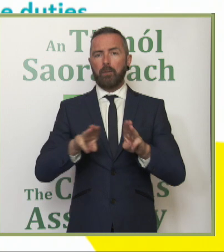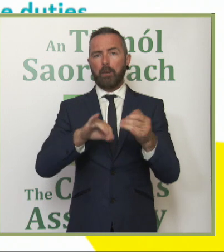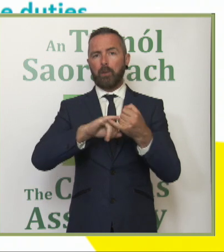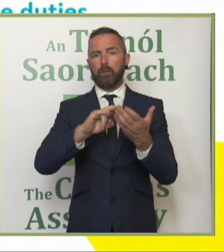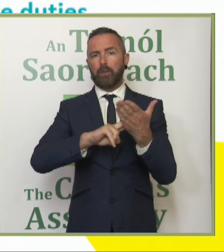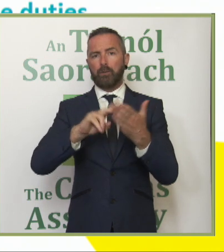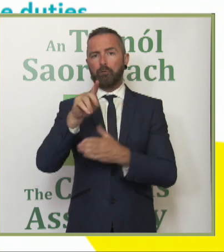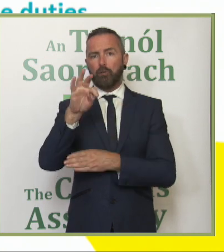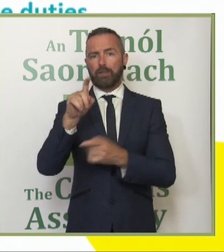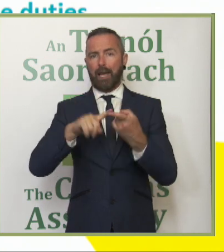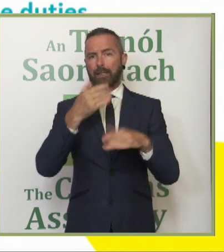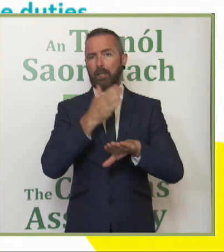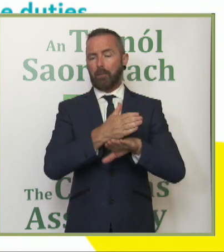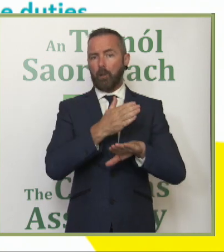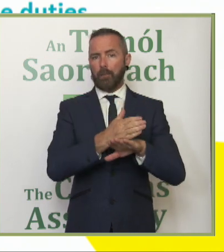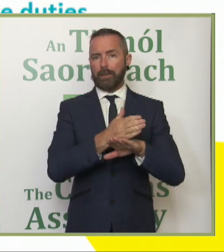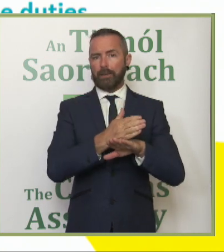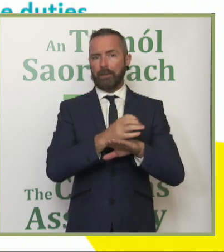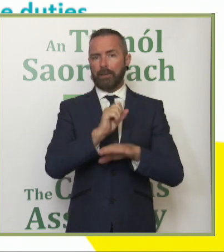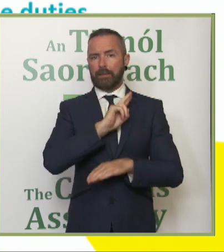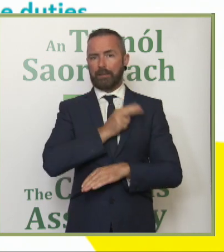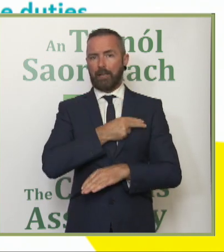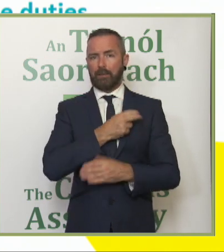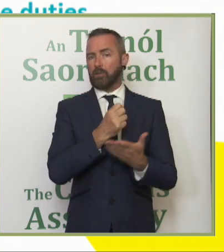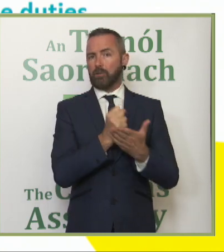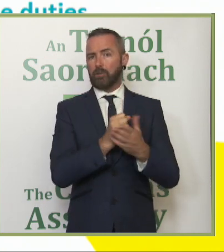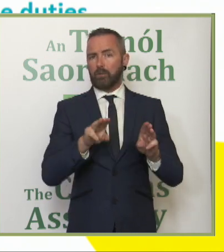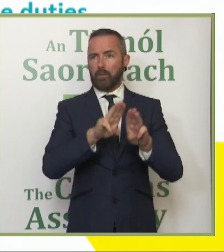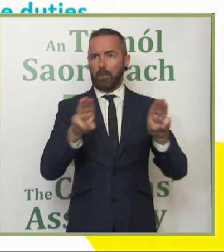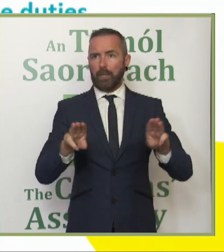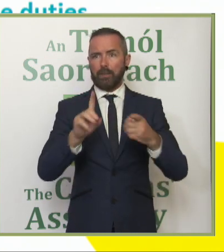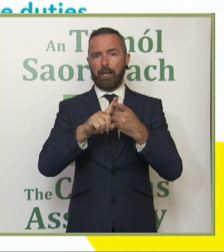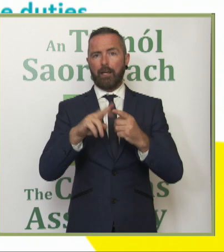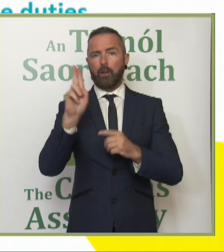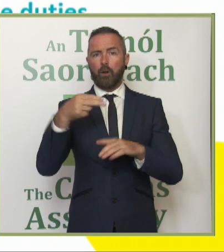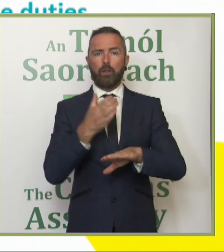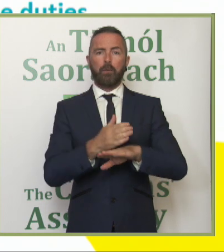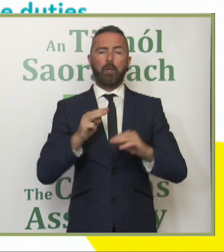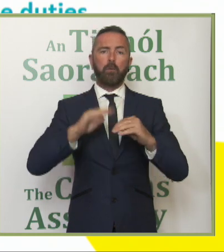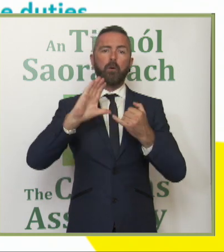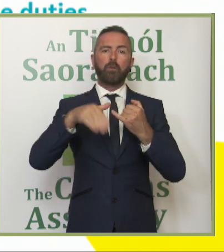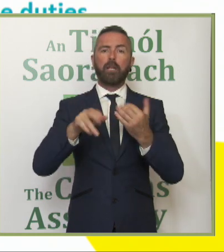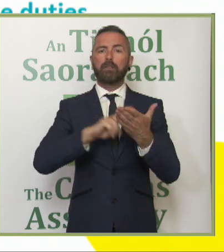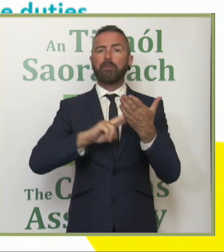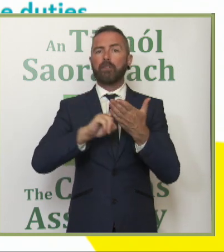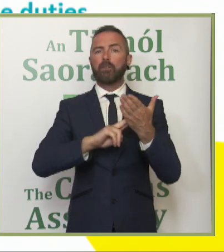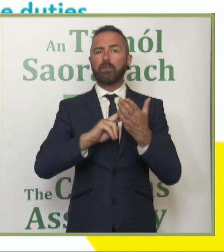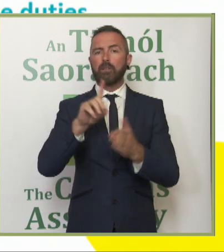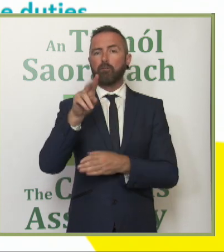looking at the employment status, the student population and the unemployed are more likely to use drugs.